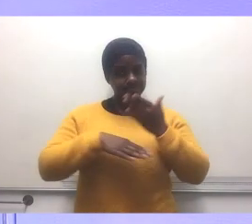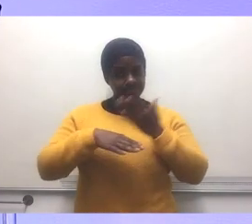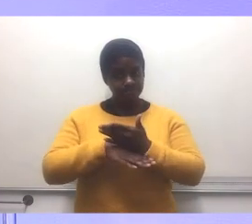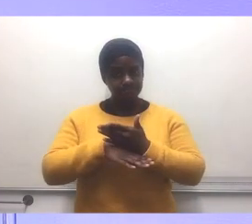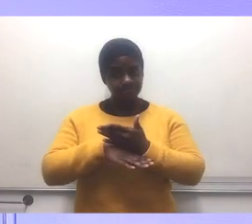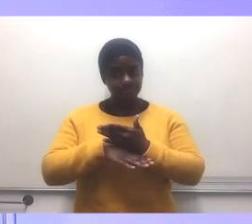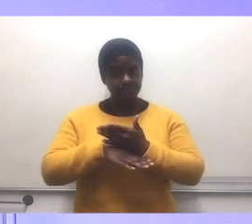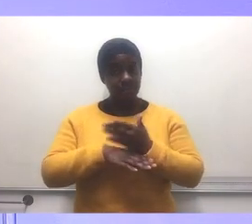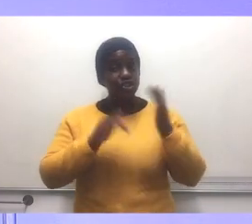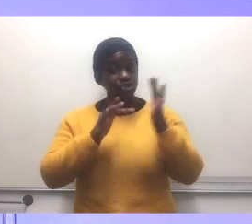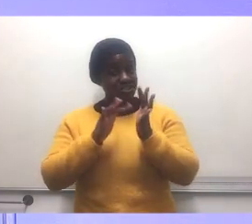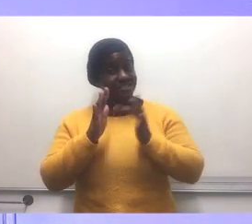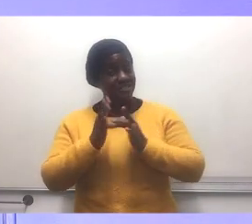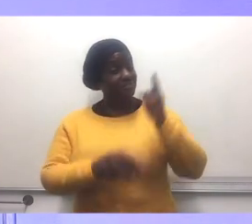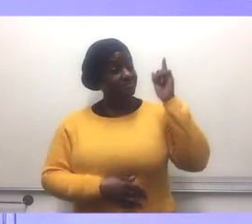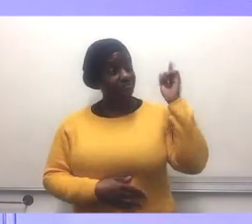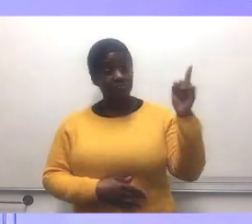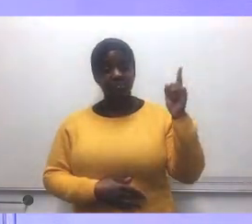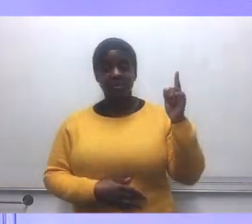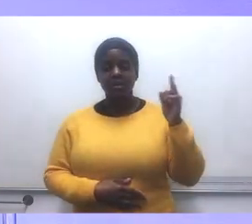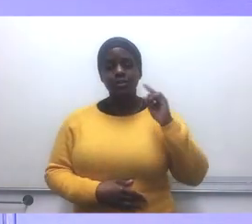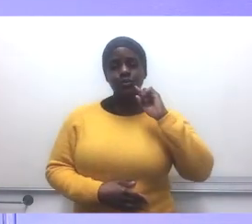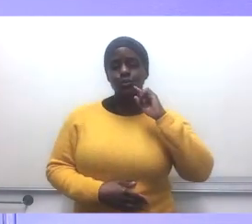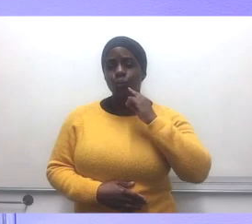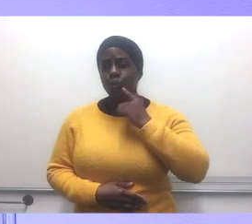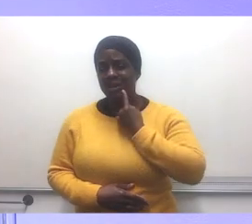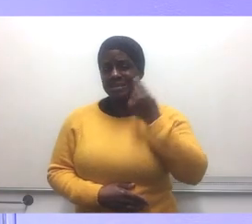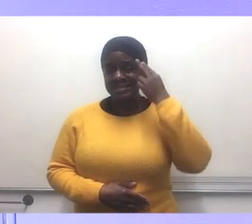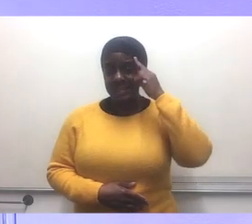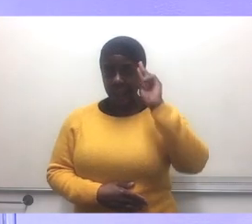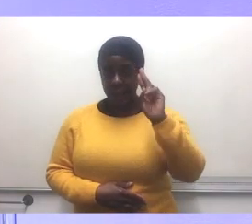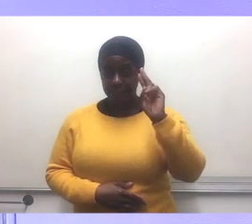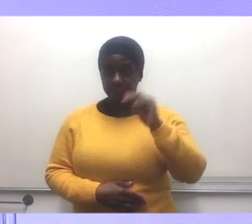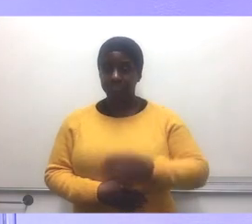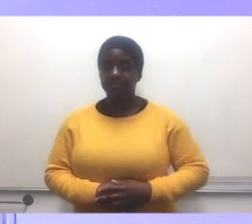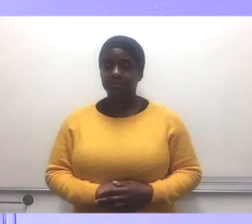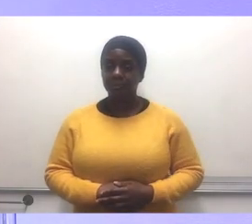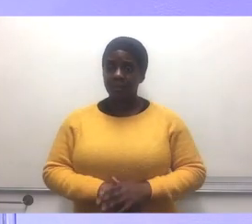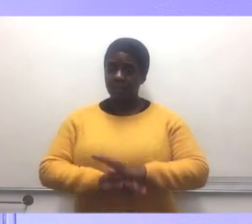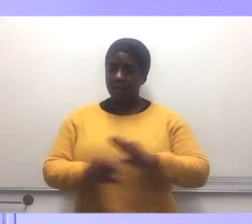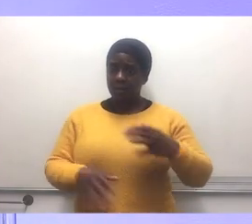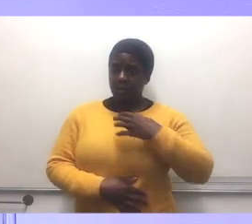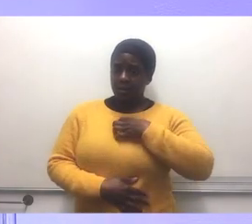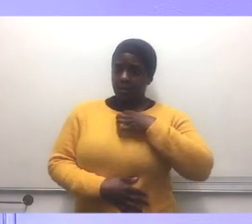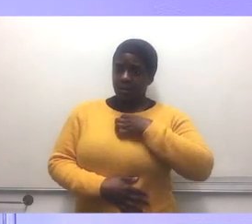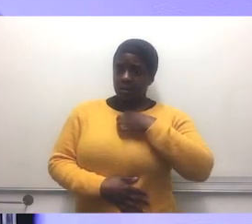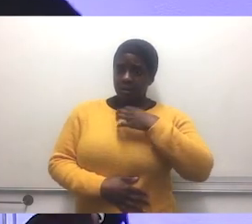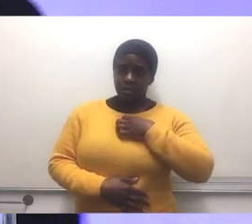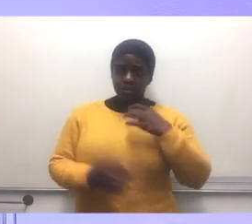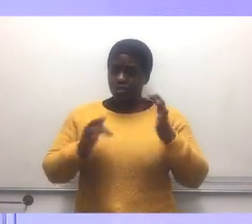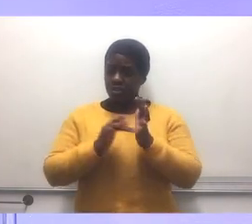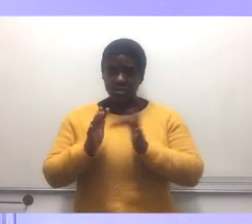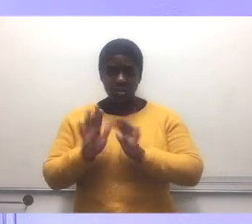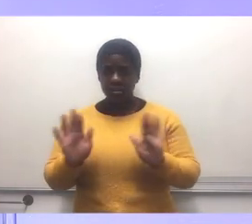Yes, Jesus, Jesus, the sweetest name. Tonight, don't be afraid of Jesus of